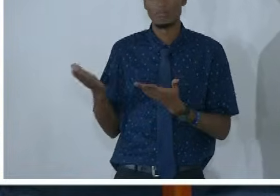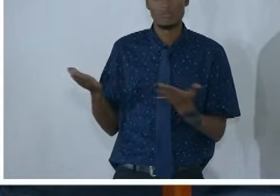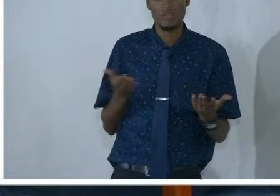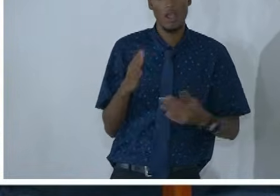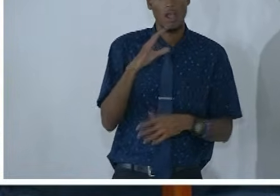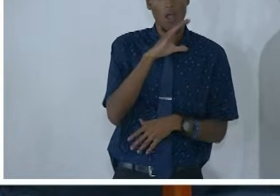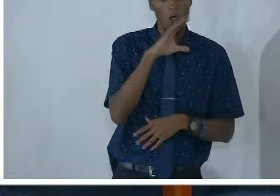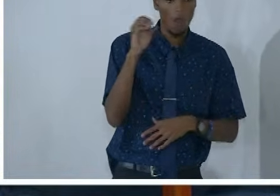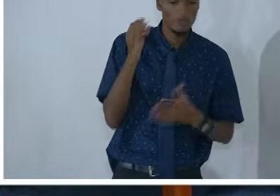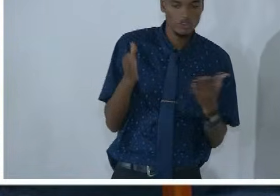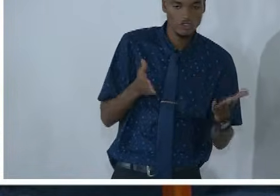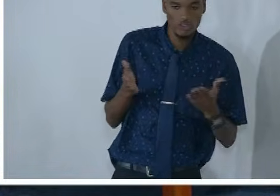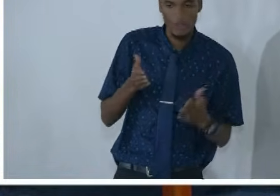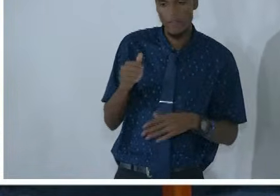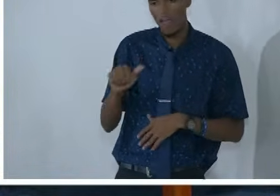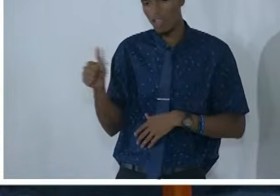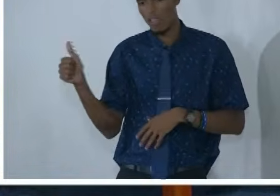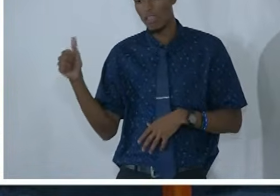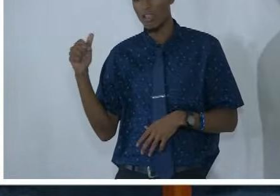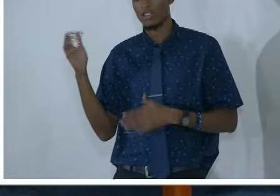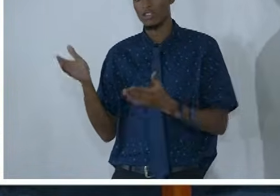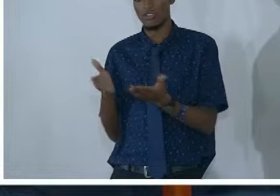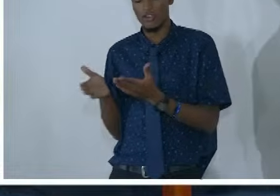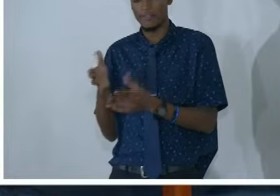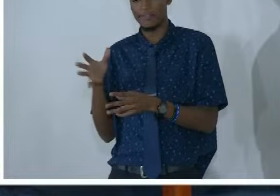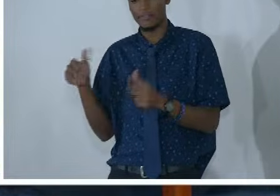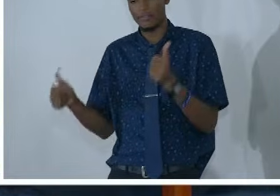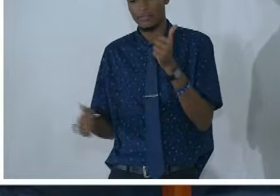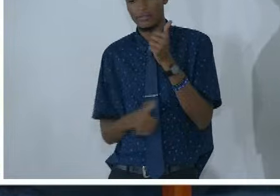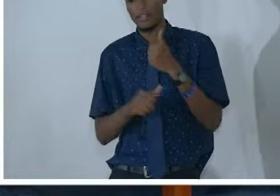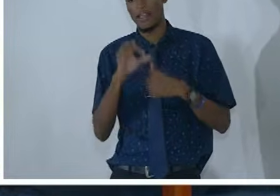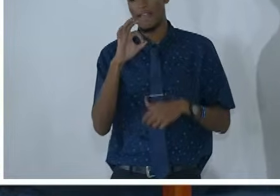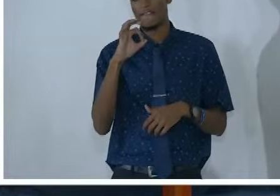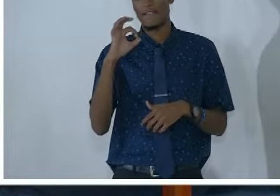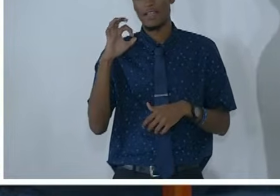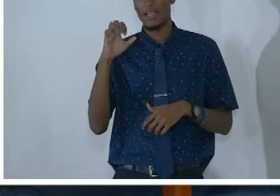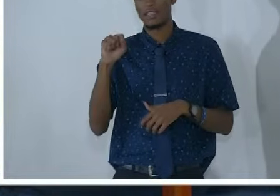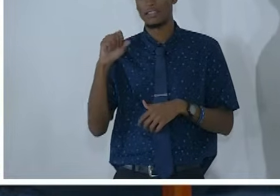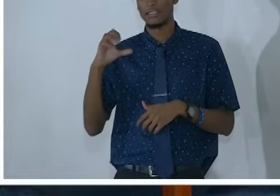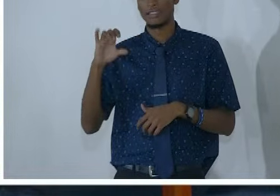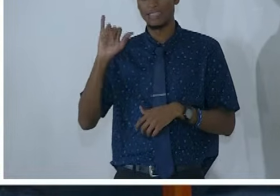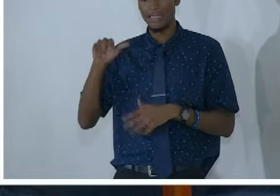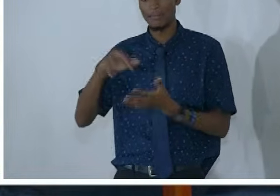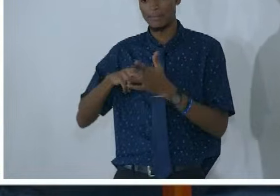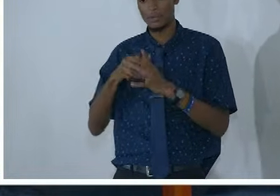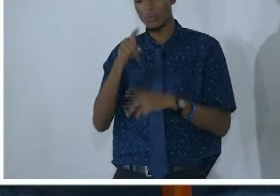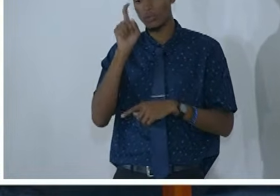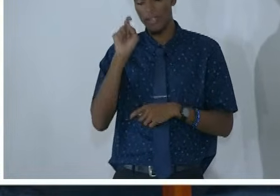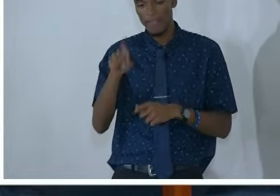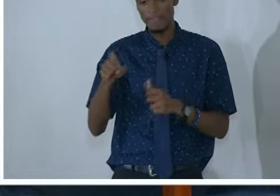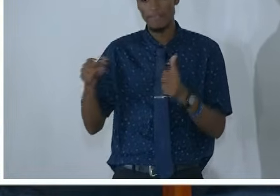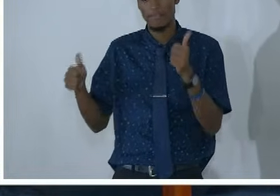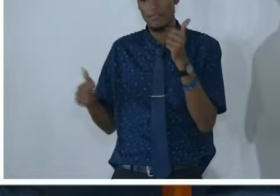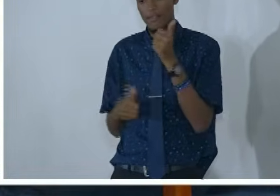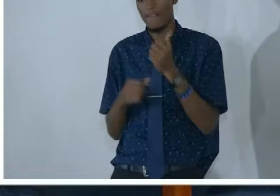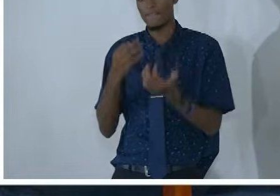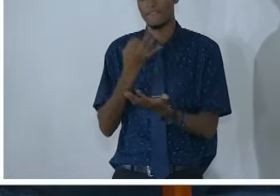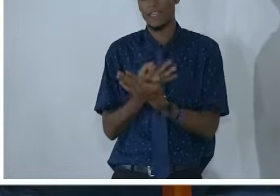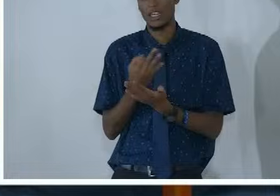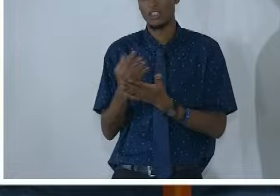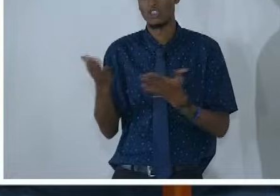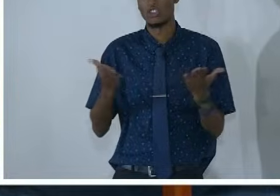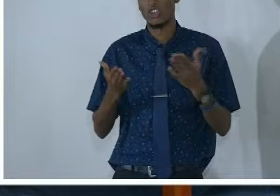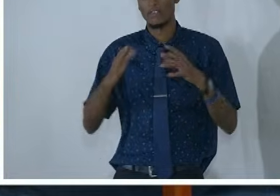services under the FSC. So you now have to be licensed by the Financial Services Commission to provide